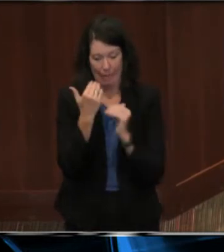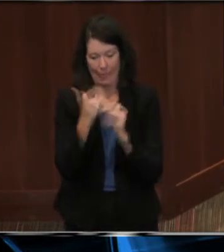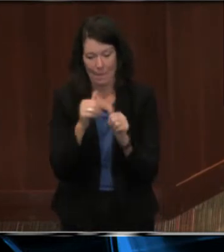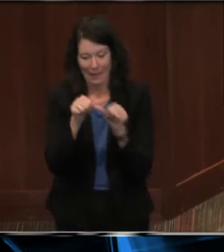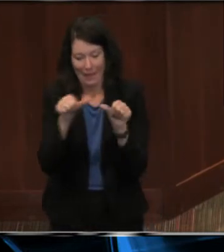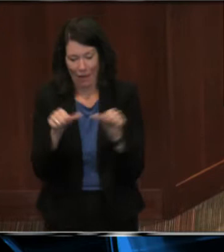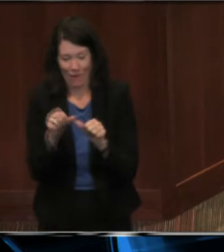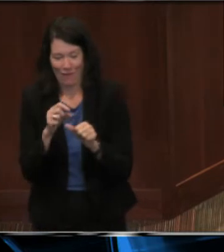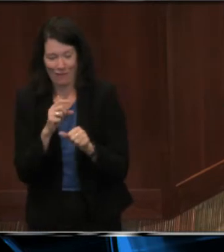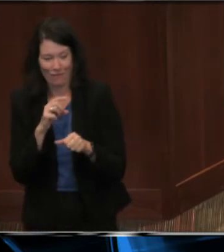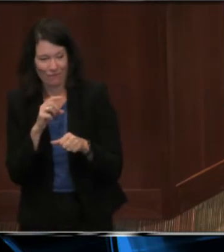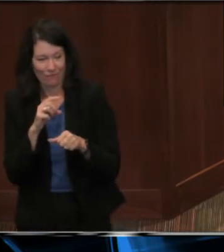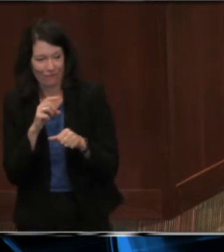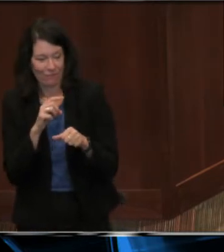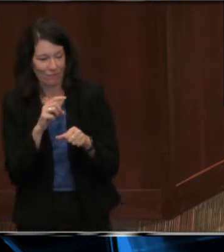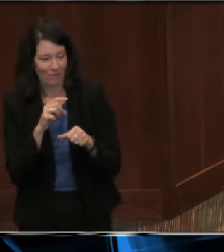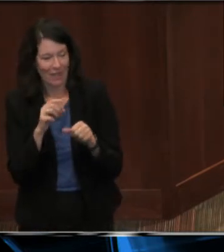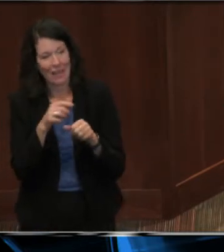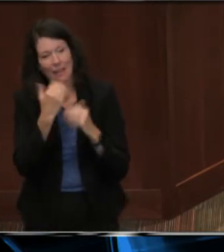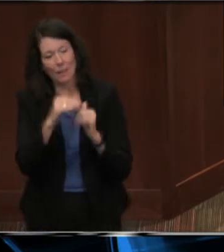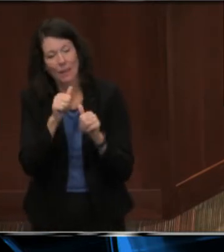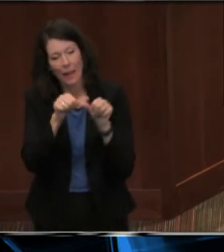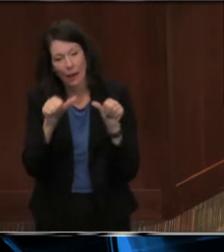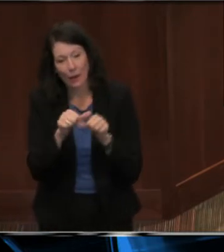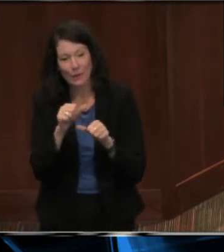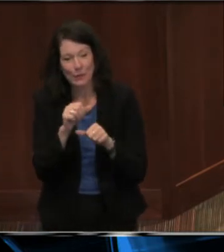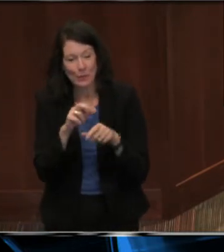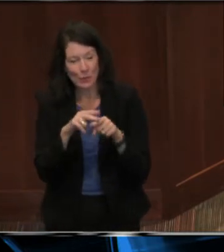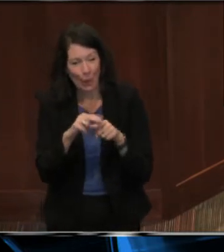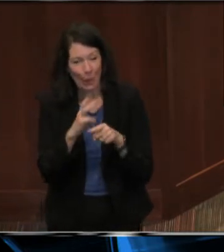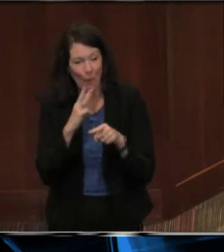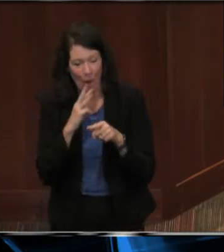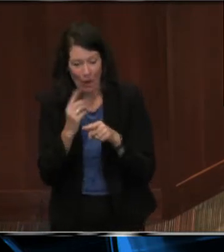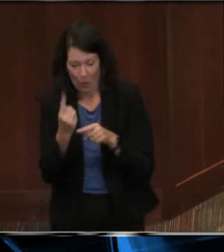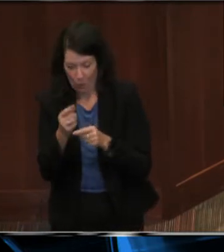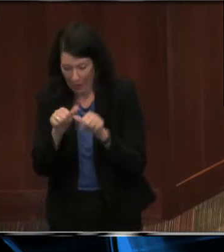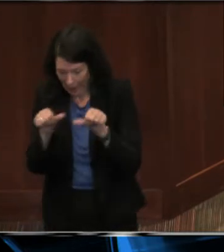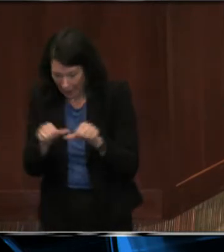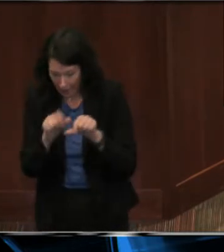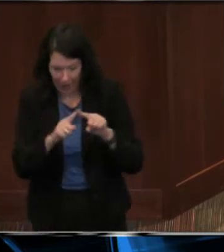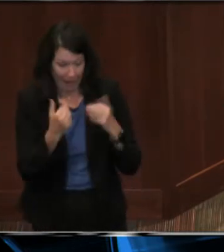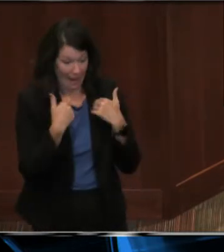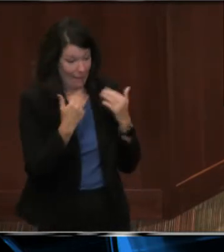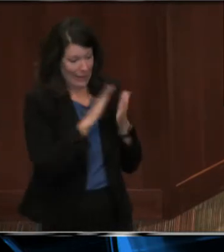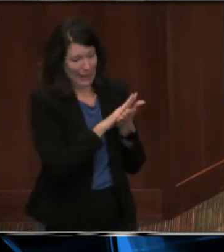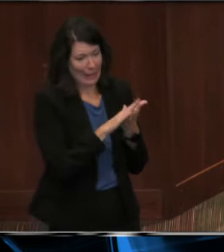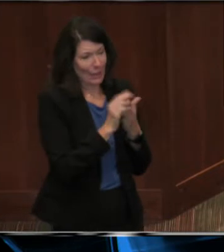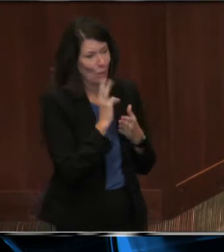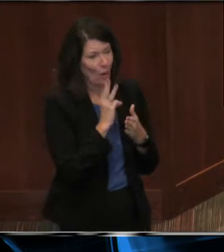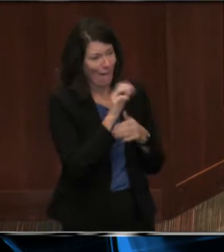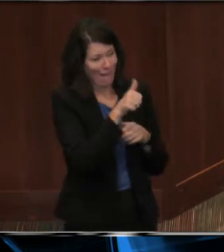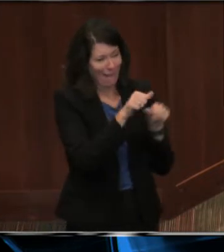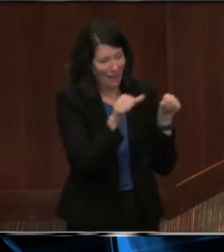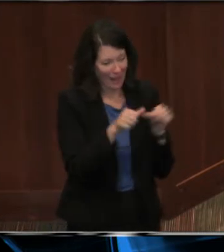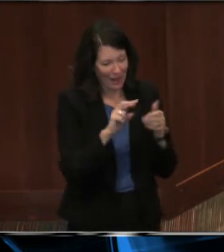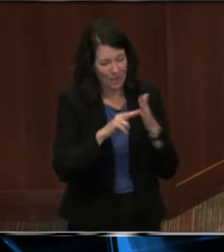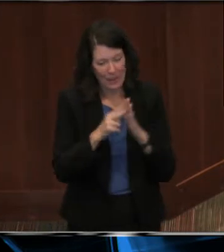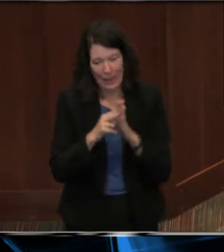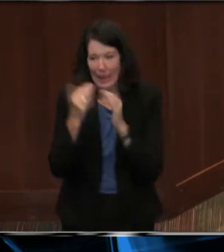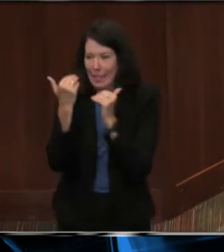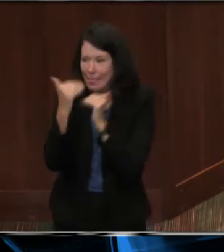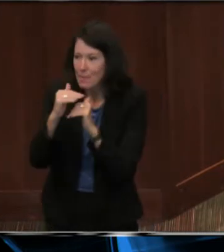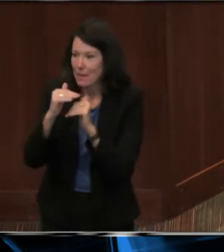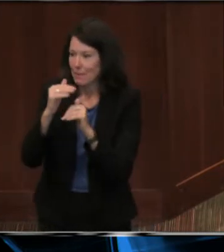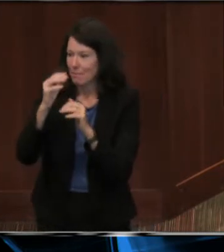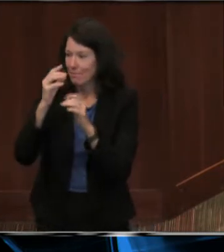small glass and have fresh water the rest of the way around. And at this moment, we're seeing that we're